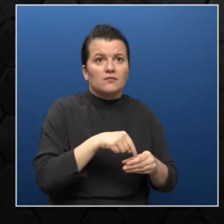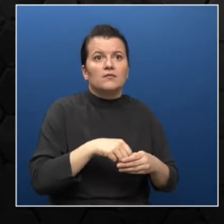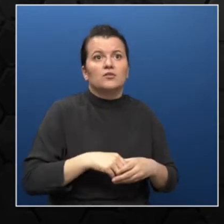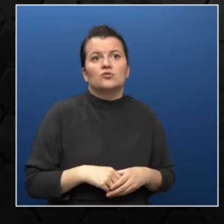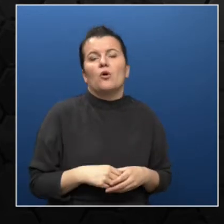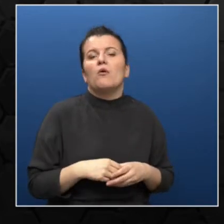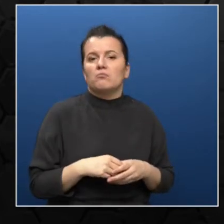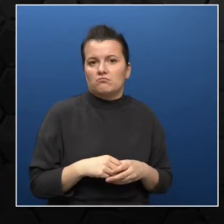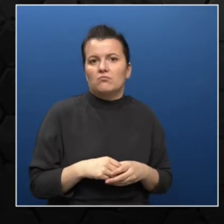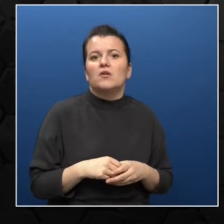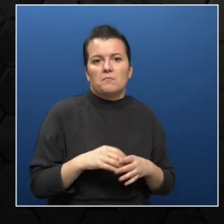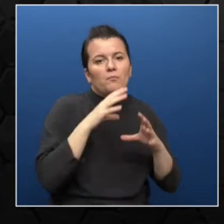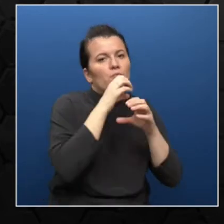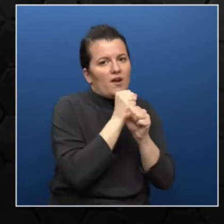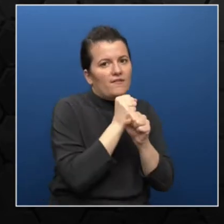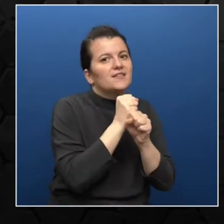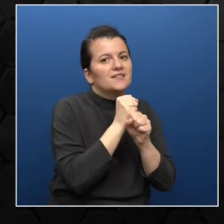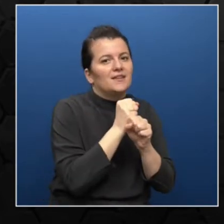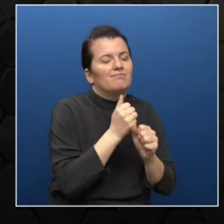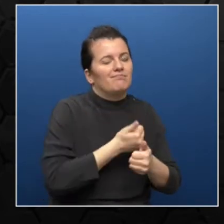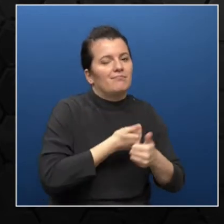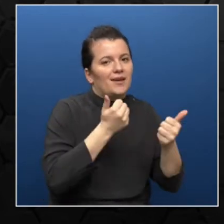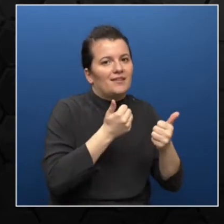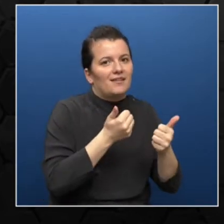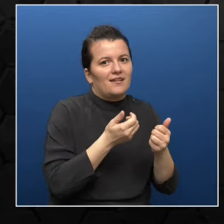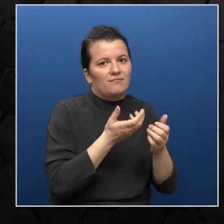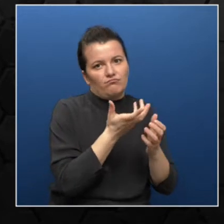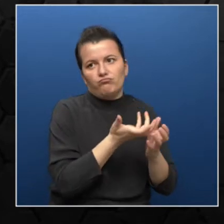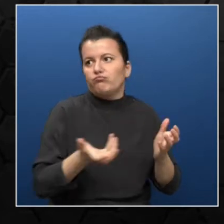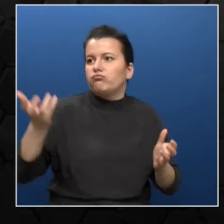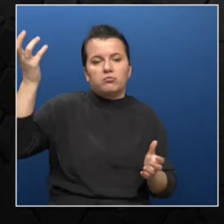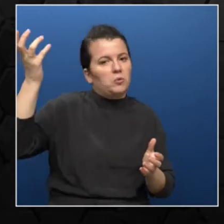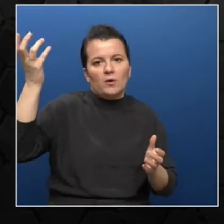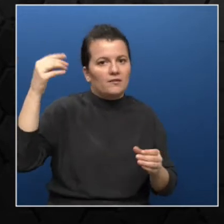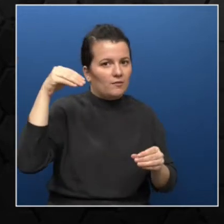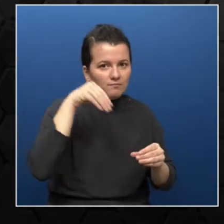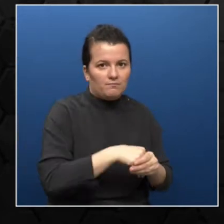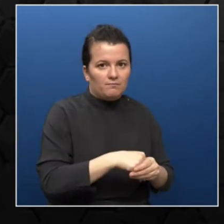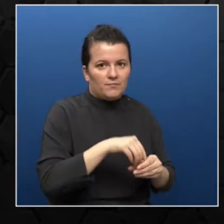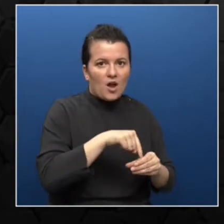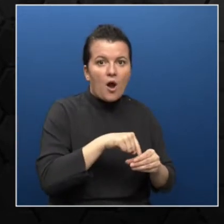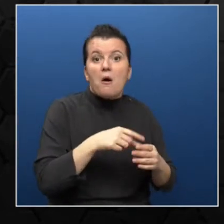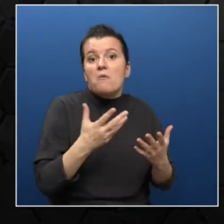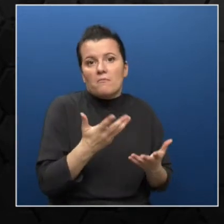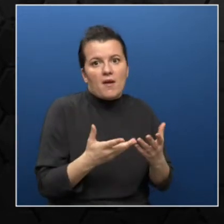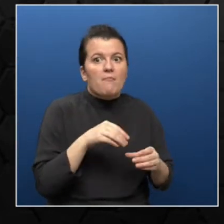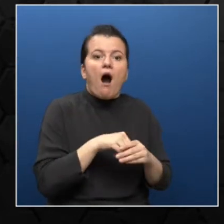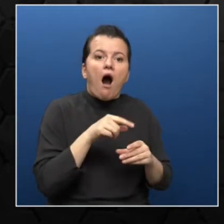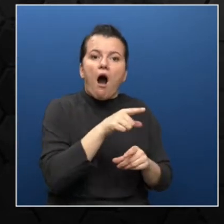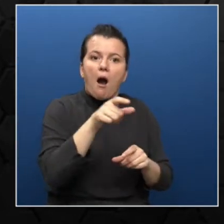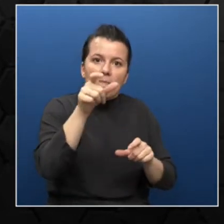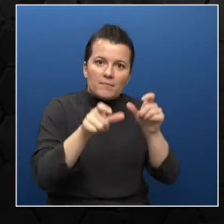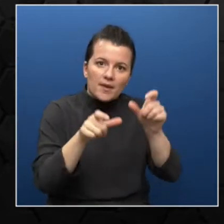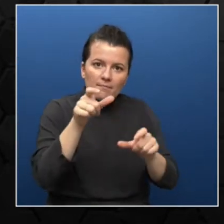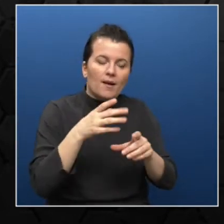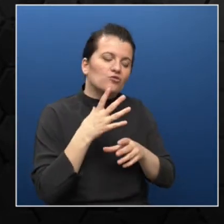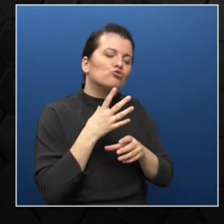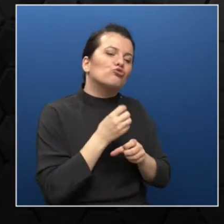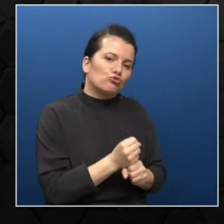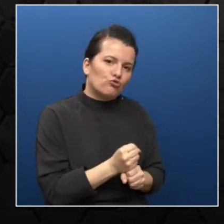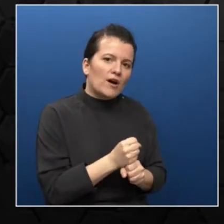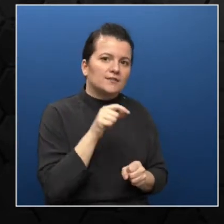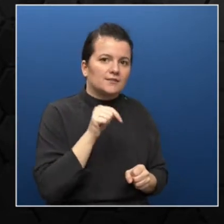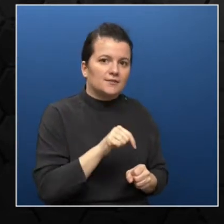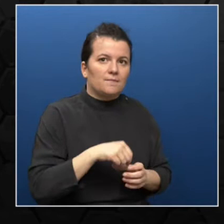of privacy for the users, and that would ultimately build up more trust on the products. Less power consumption is definitely